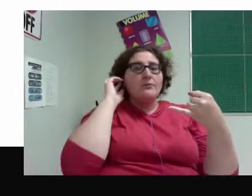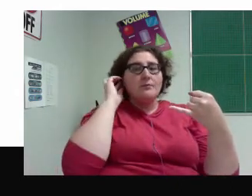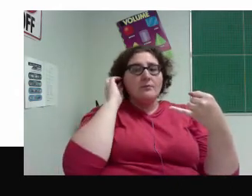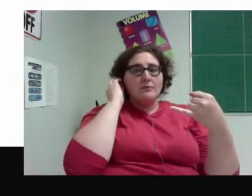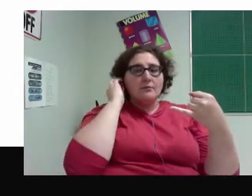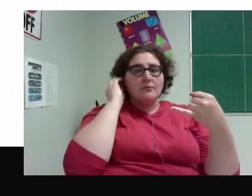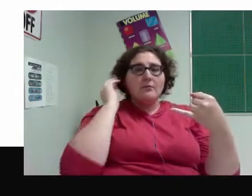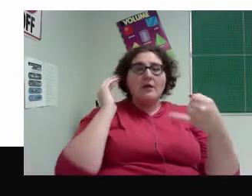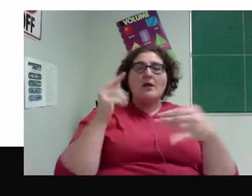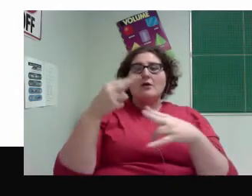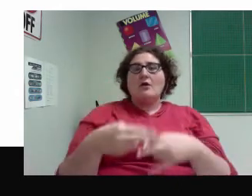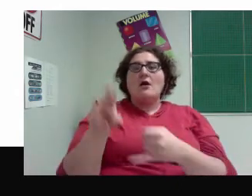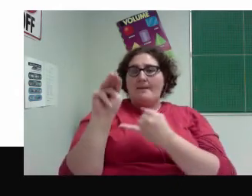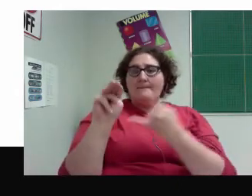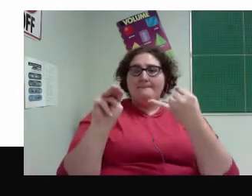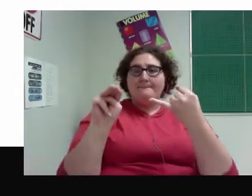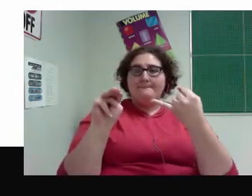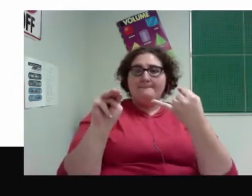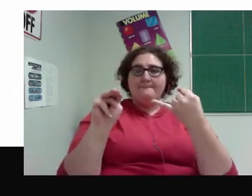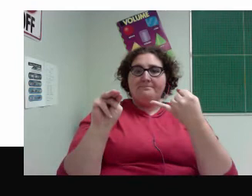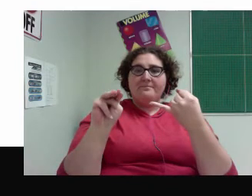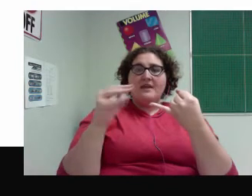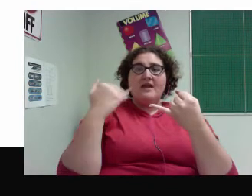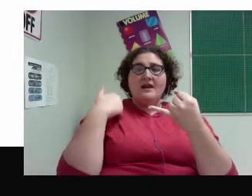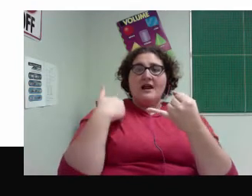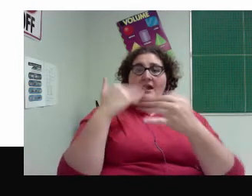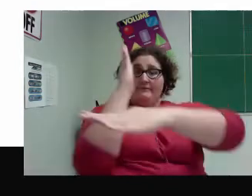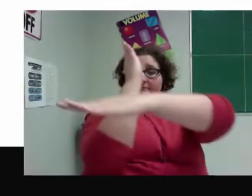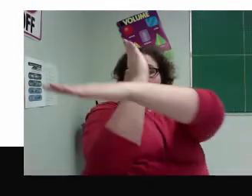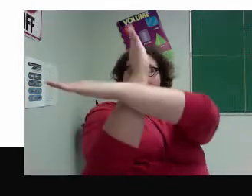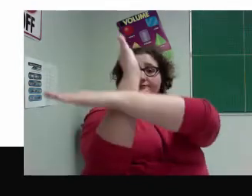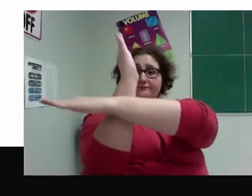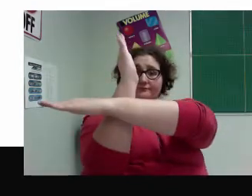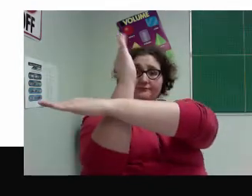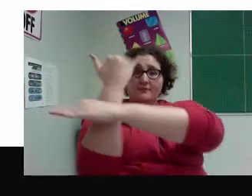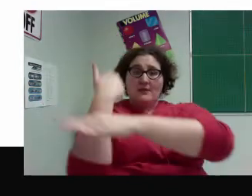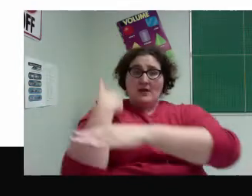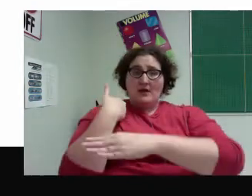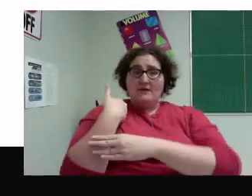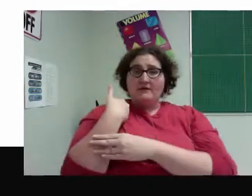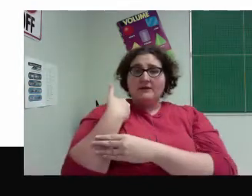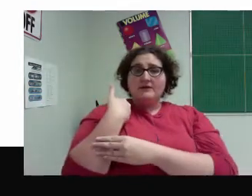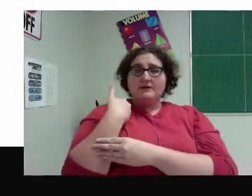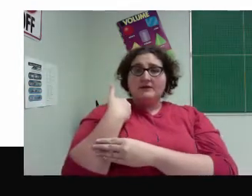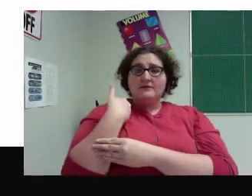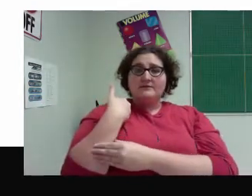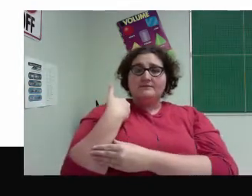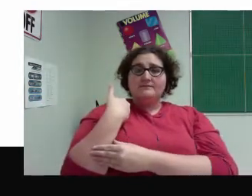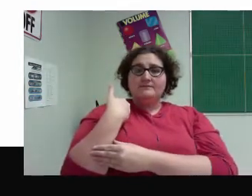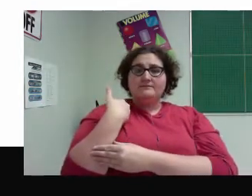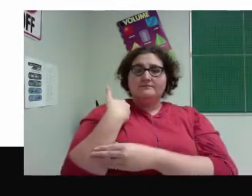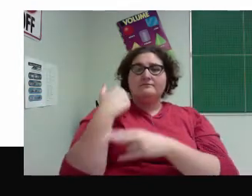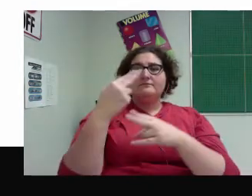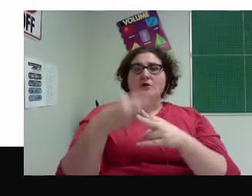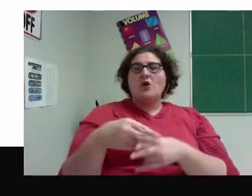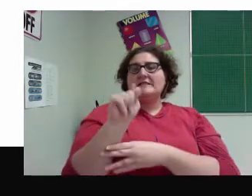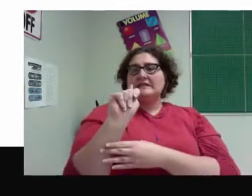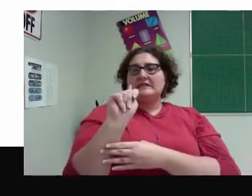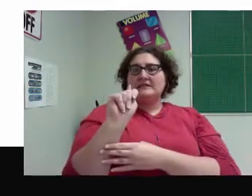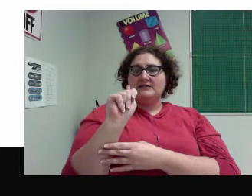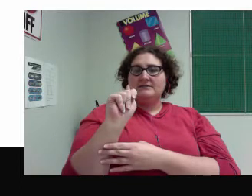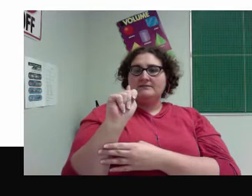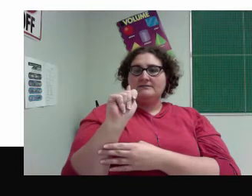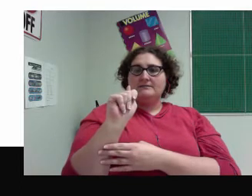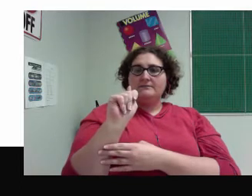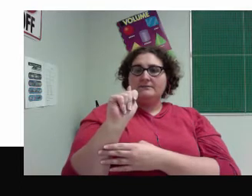M, and I have a transversal, we'll call this T, and it's perpendicular to line